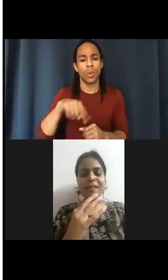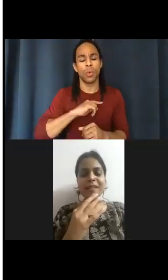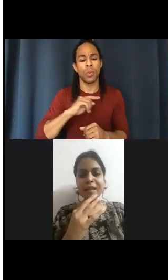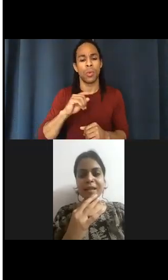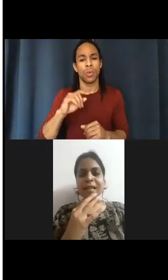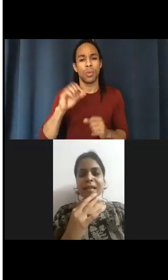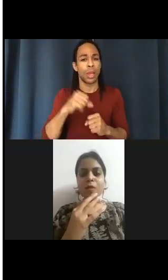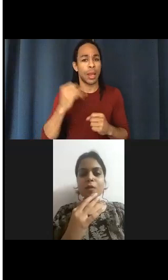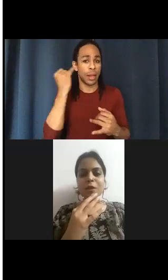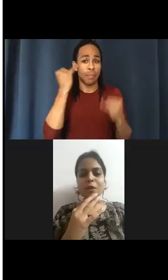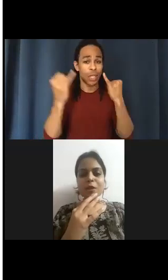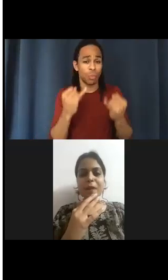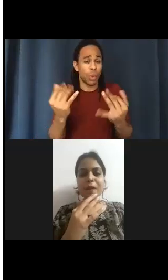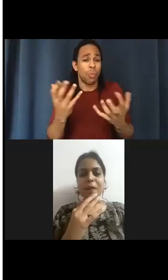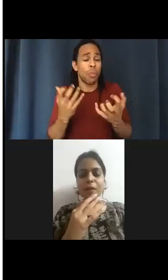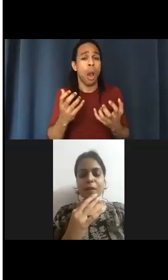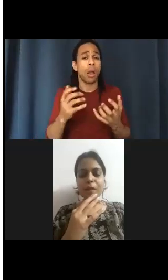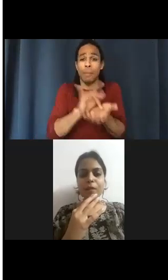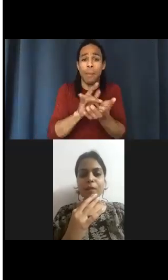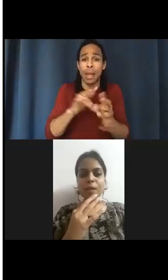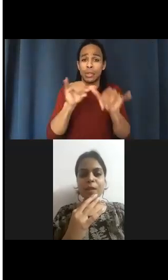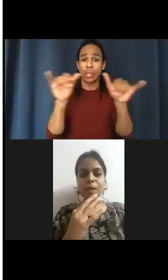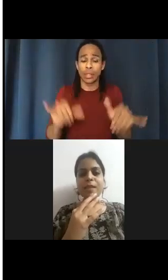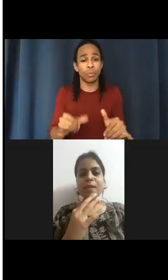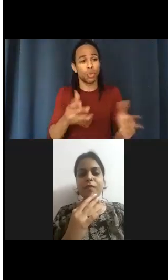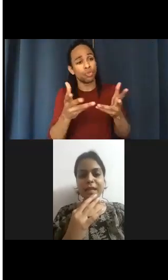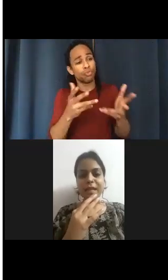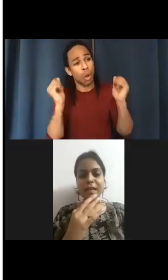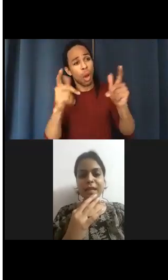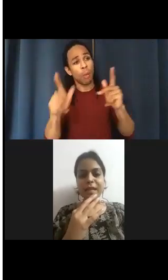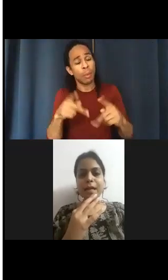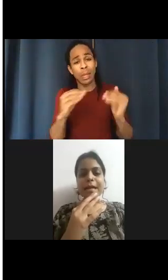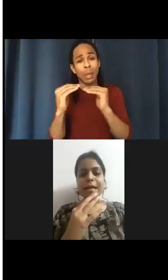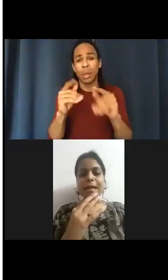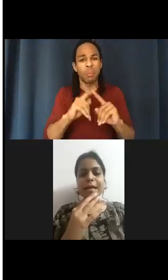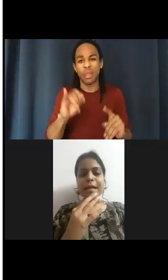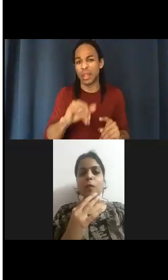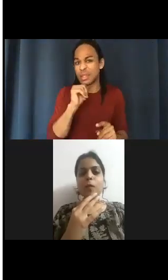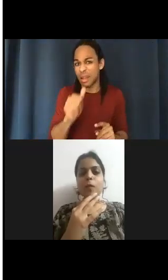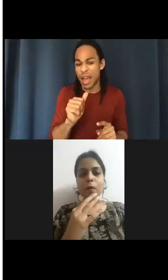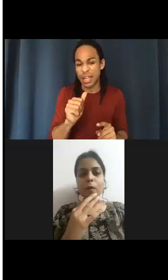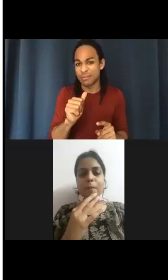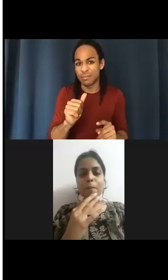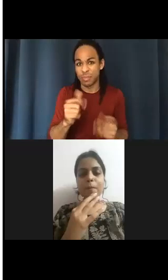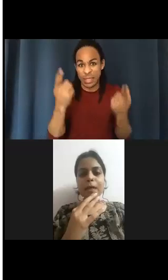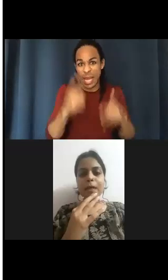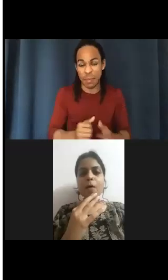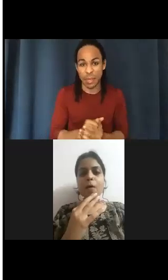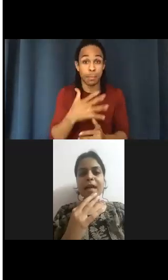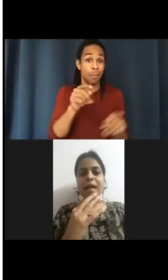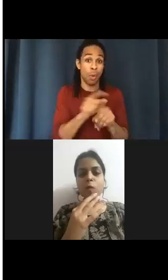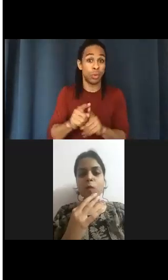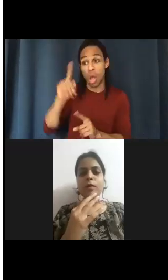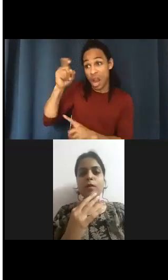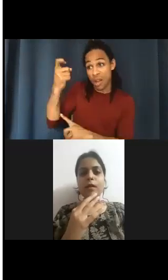not. And it is not just the pandemic, but also the responses of the government that tend to, build on